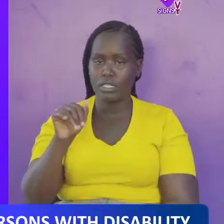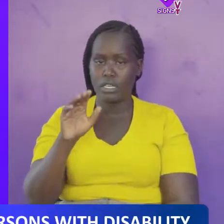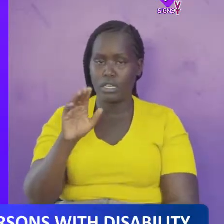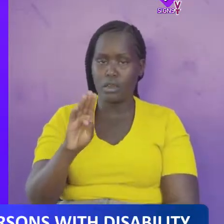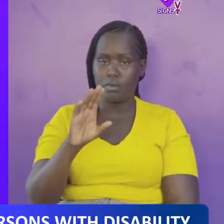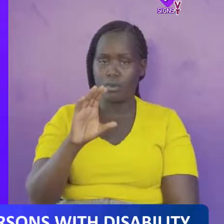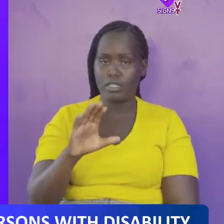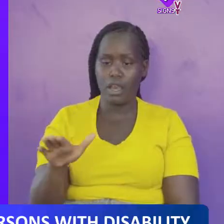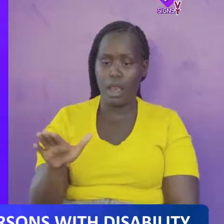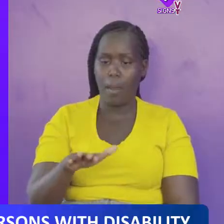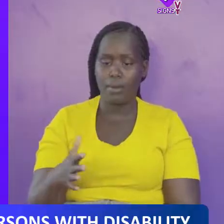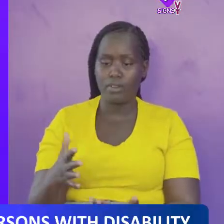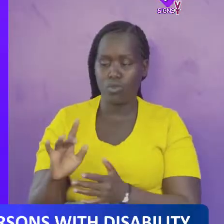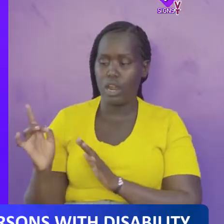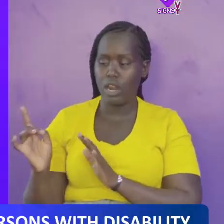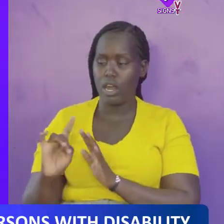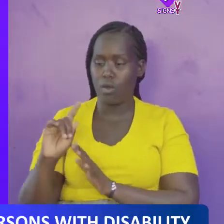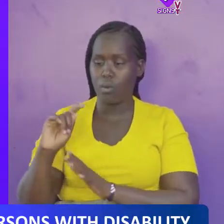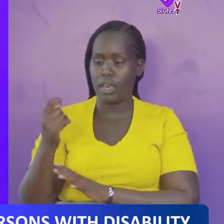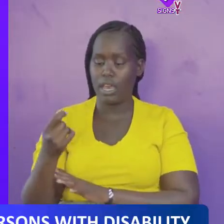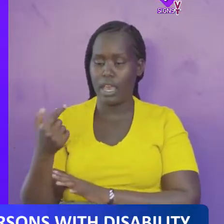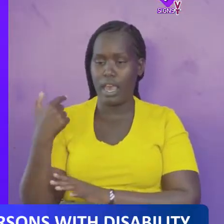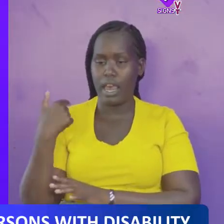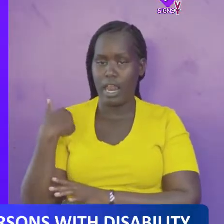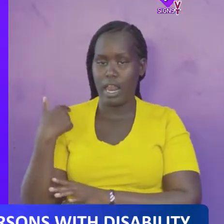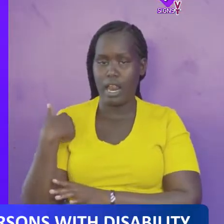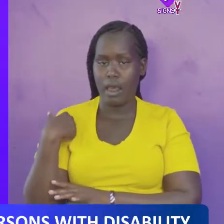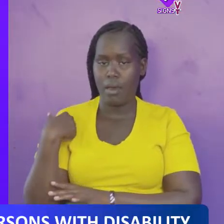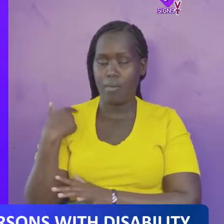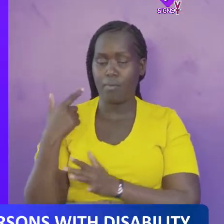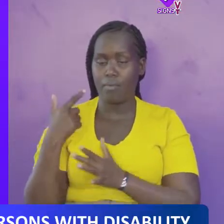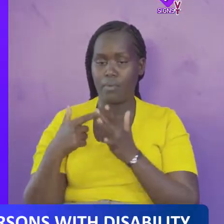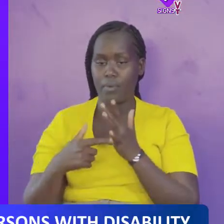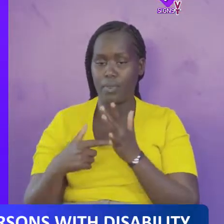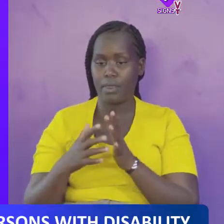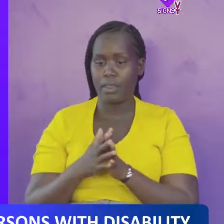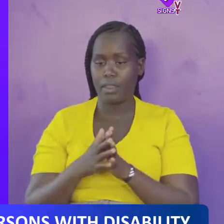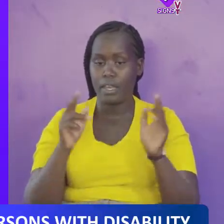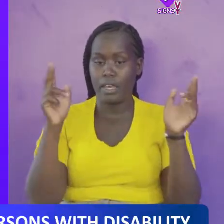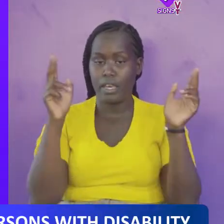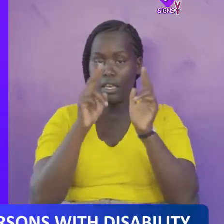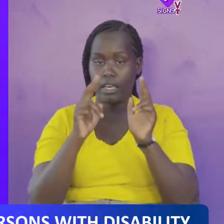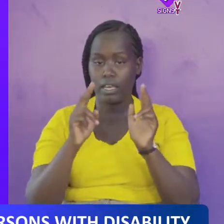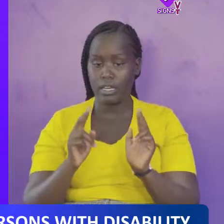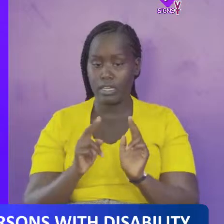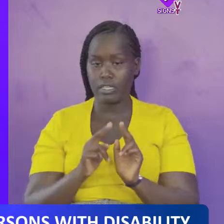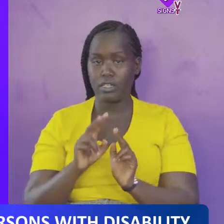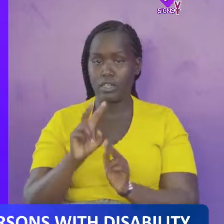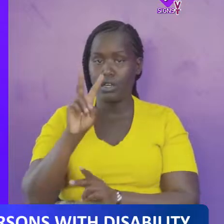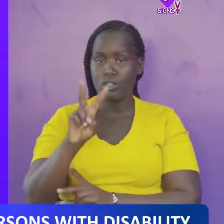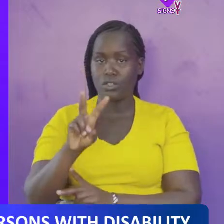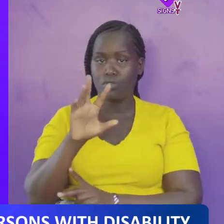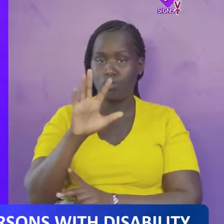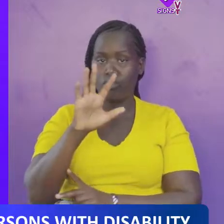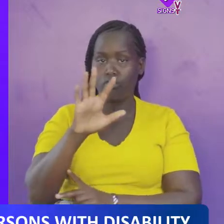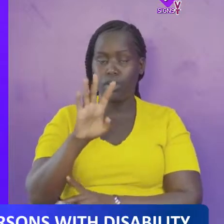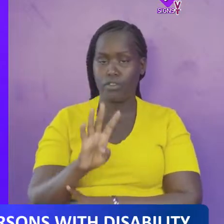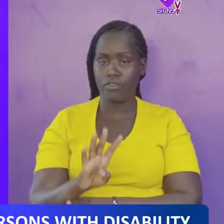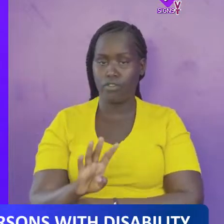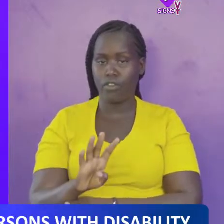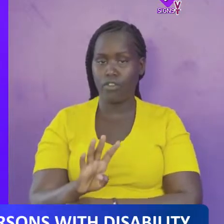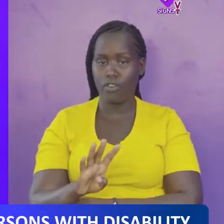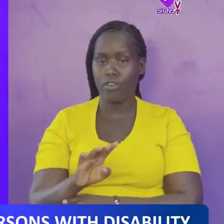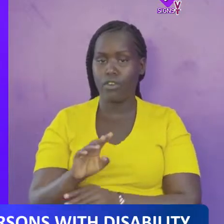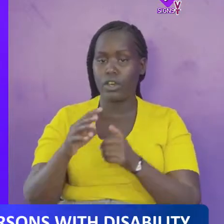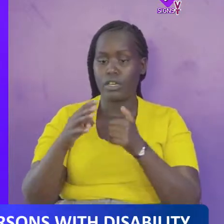Kenya. Telephone is international, that's 254 right.